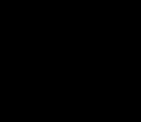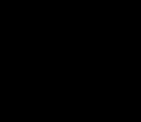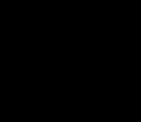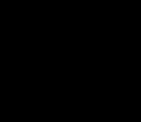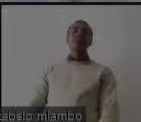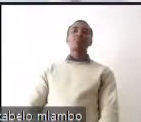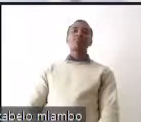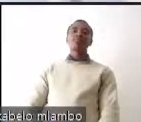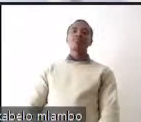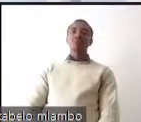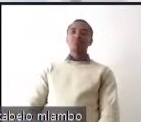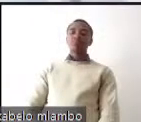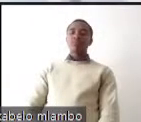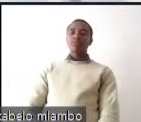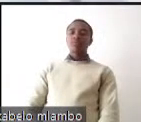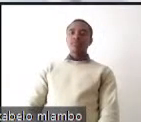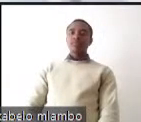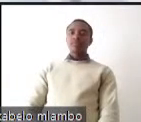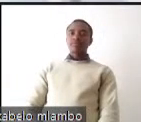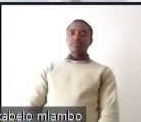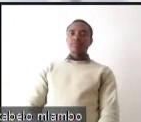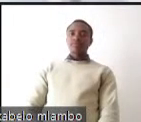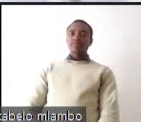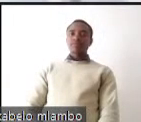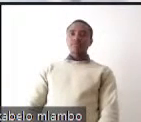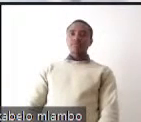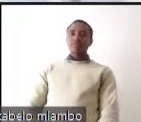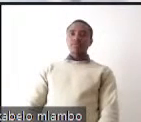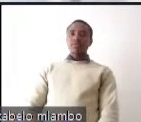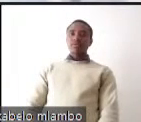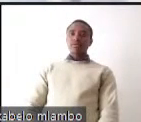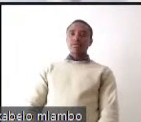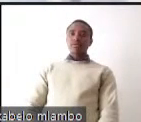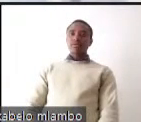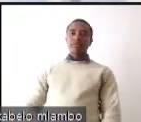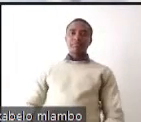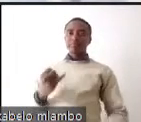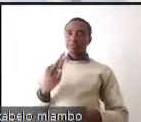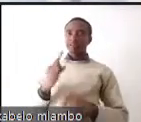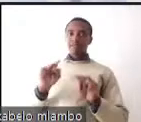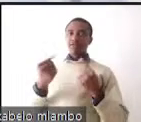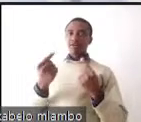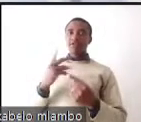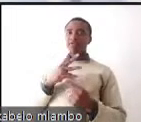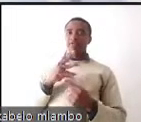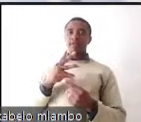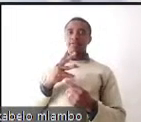Or if not, I can go through the notes without uploading.